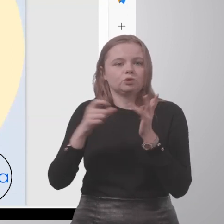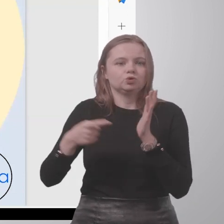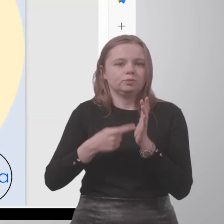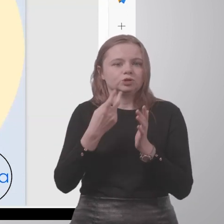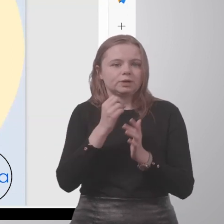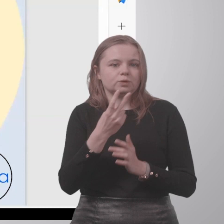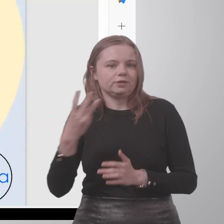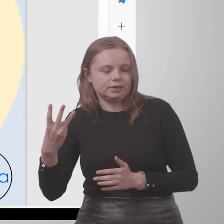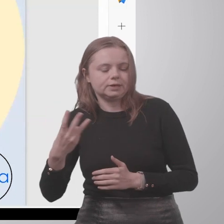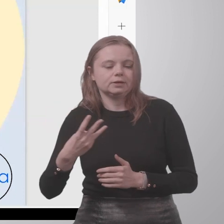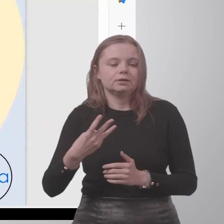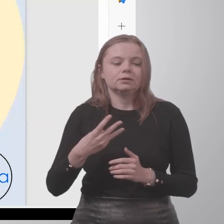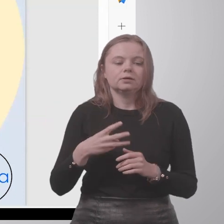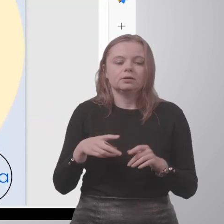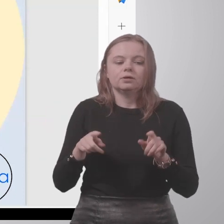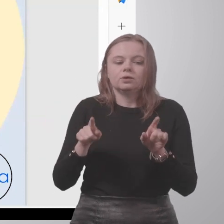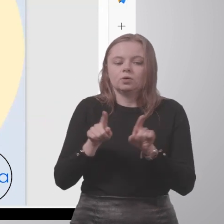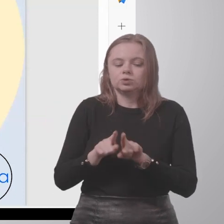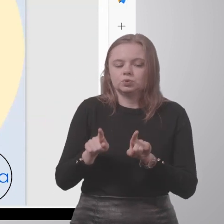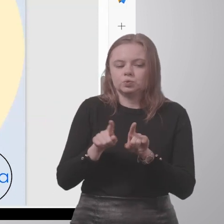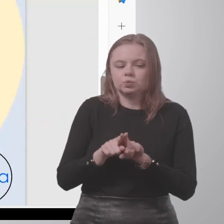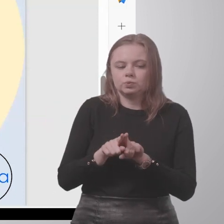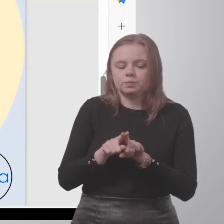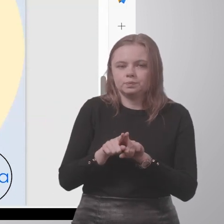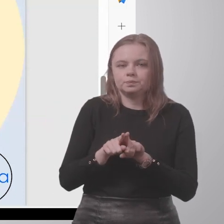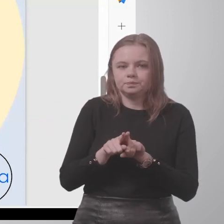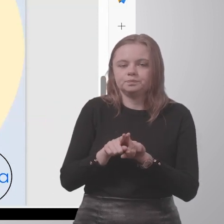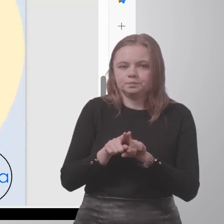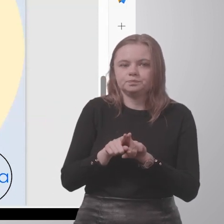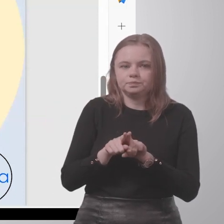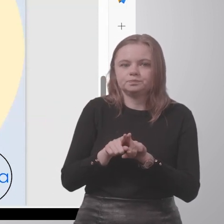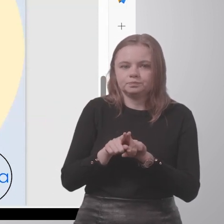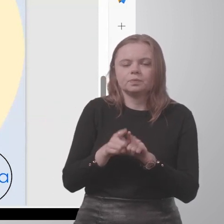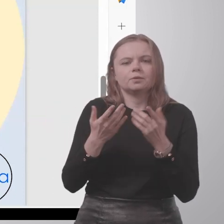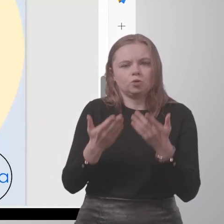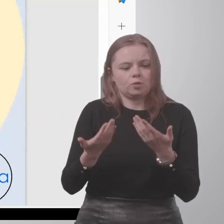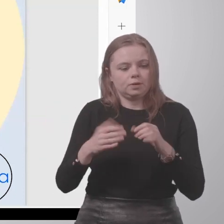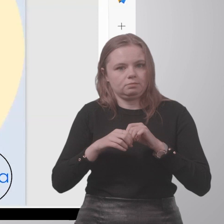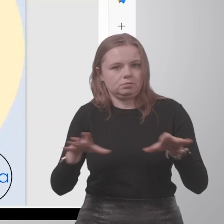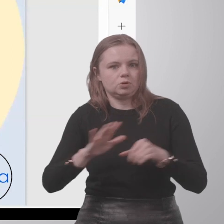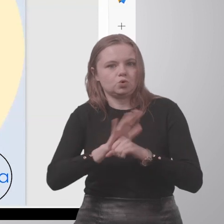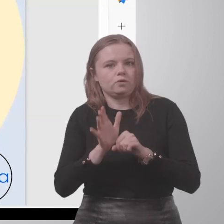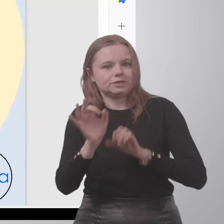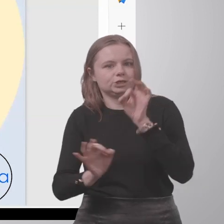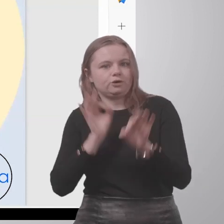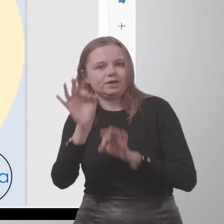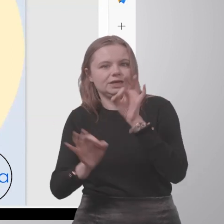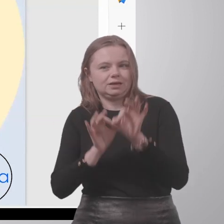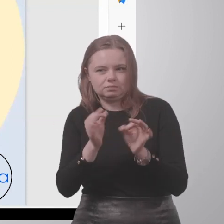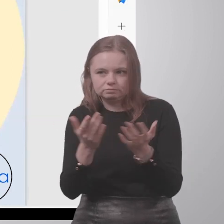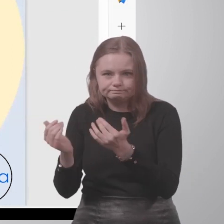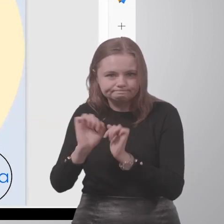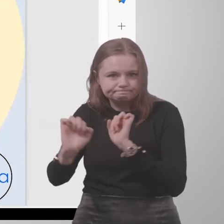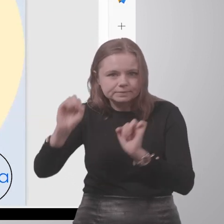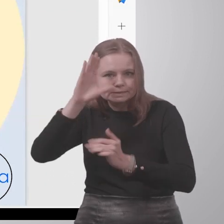31st, 2023. And we are also going to be putting out a COVID survey, which really seeks